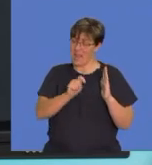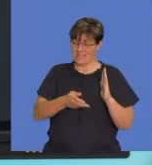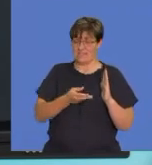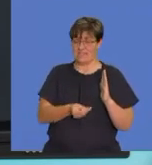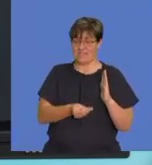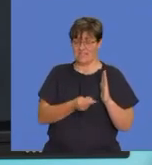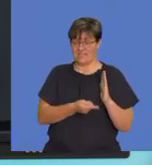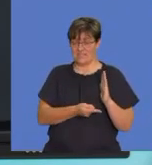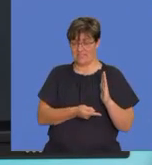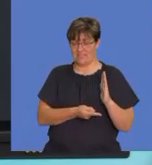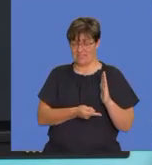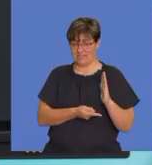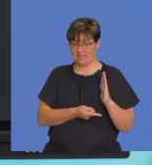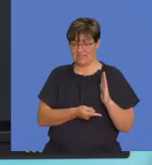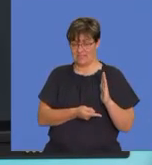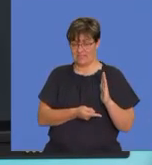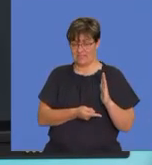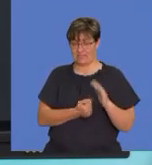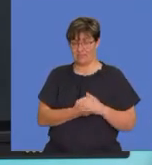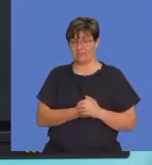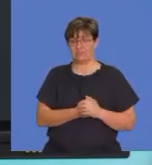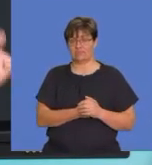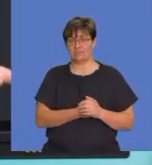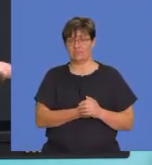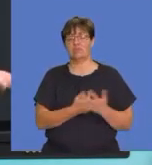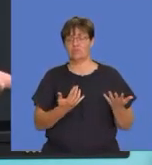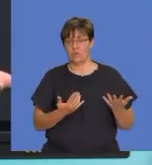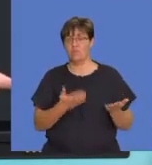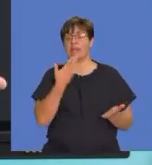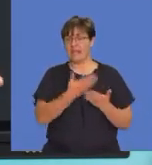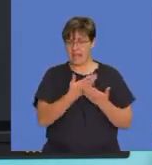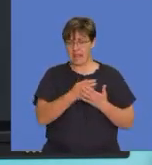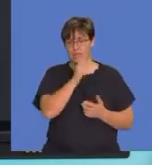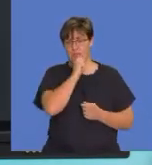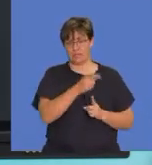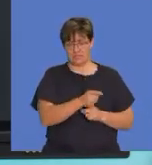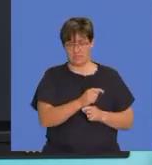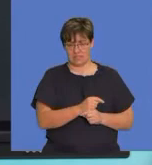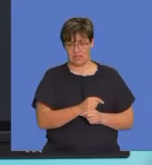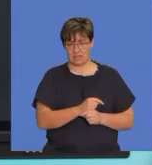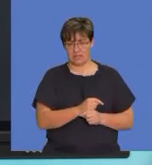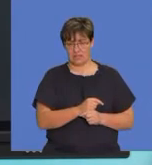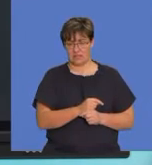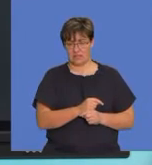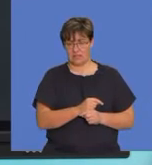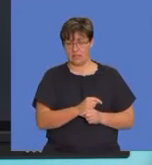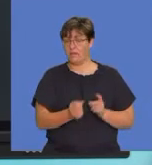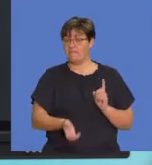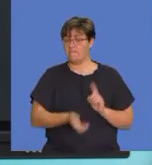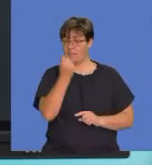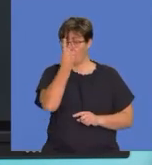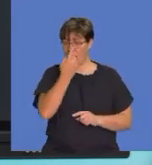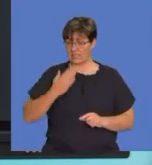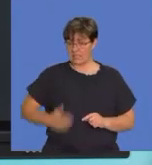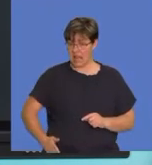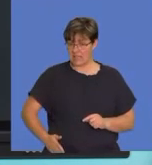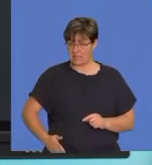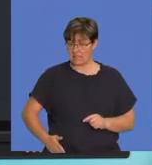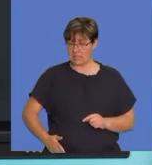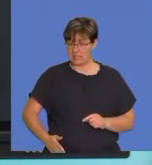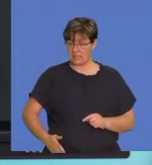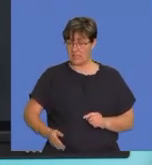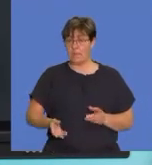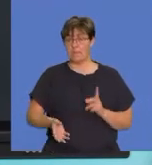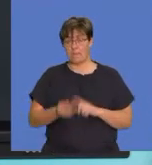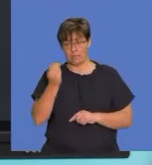be a 90-degree in the triangle, meaning a right-angled triangle. So I can use that. So meaning, can I